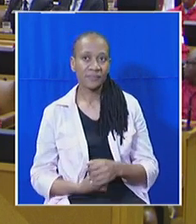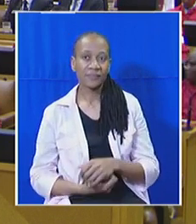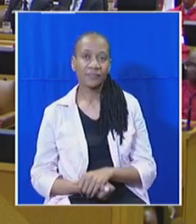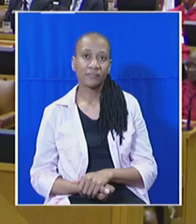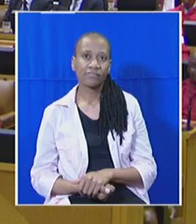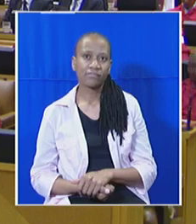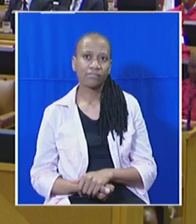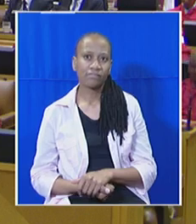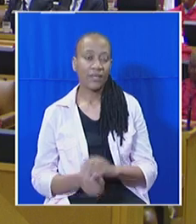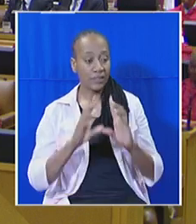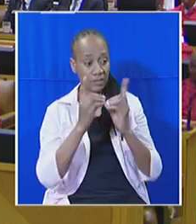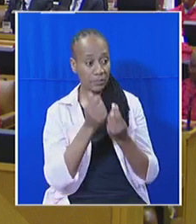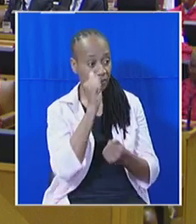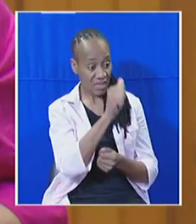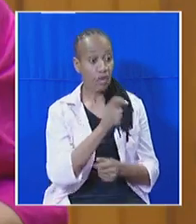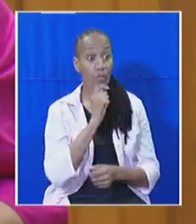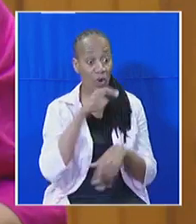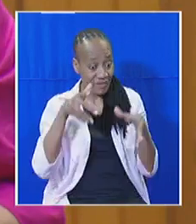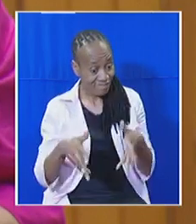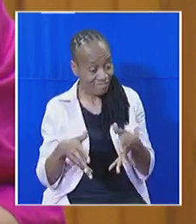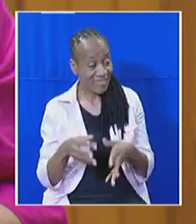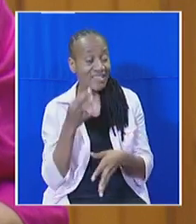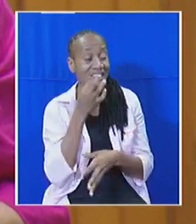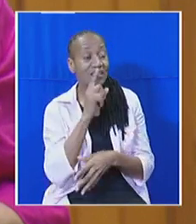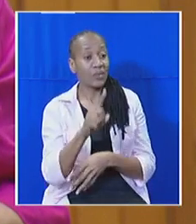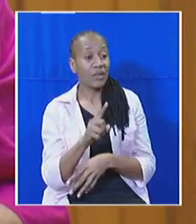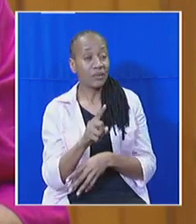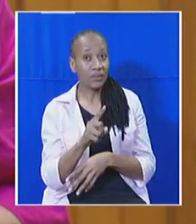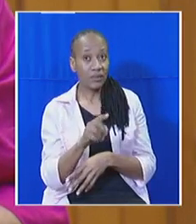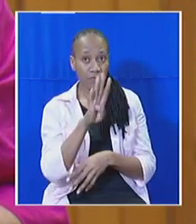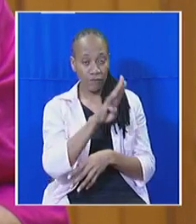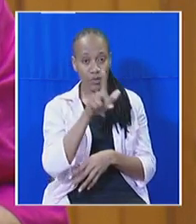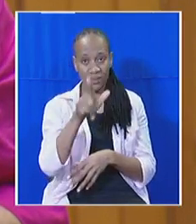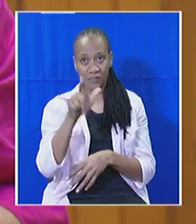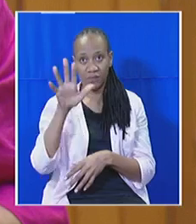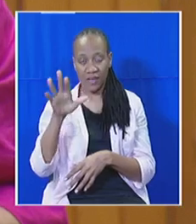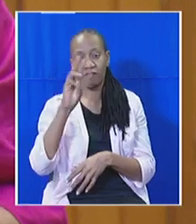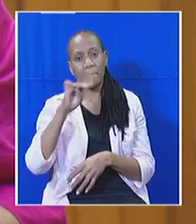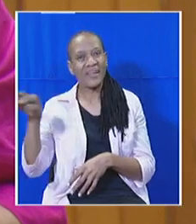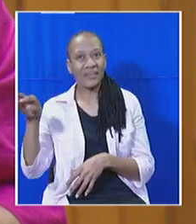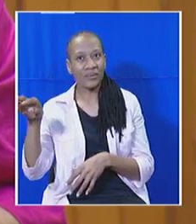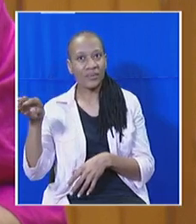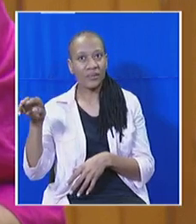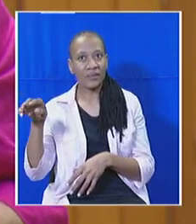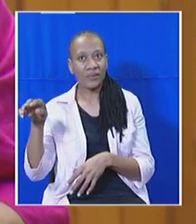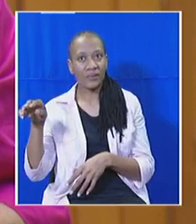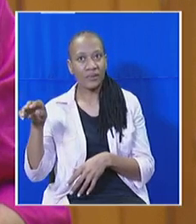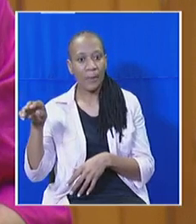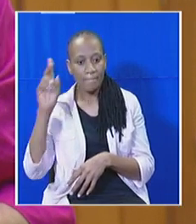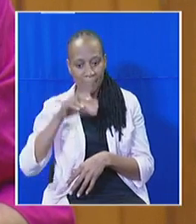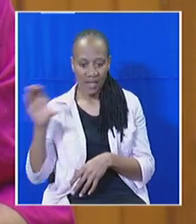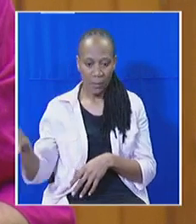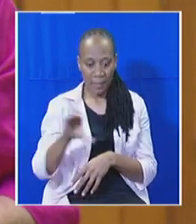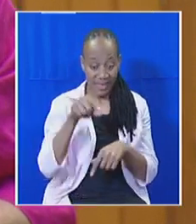We heard from your department this morning that at least 475 million will be required in this financial